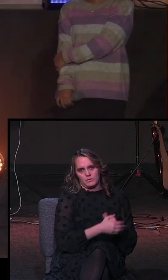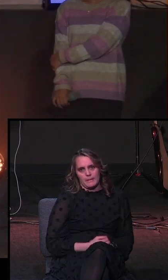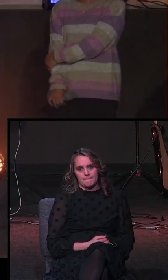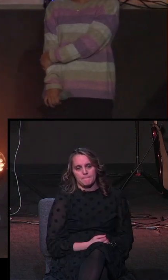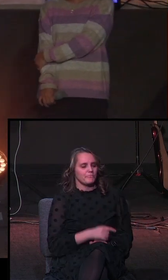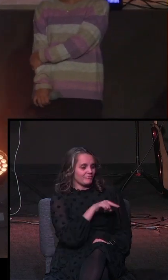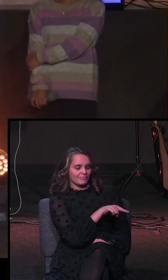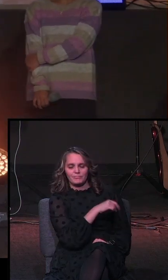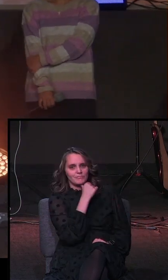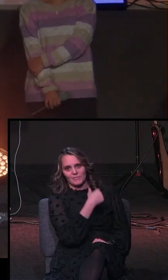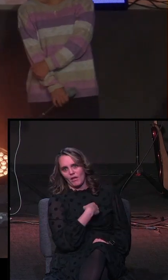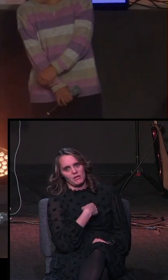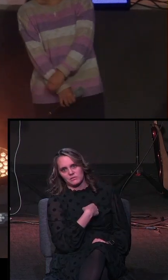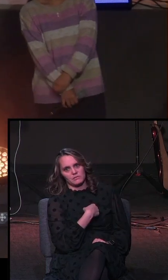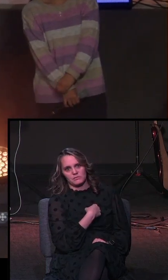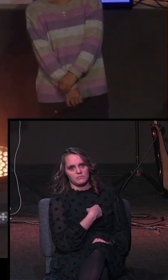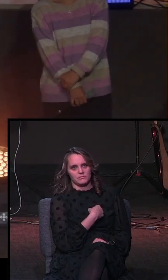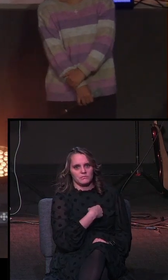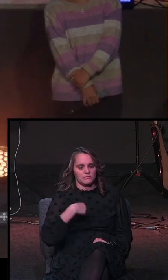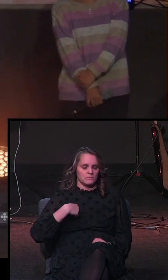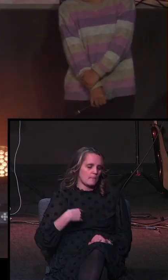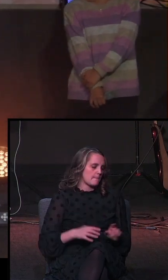But that's not us, is it?